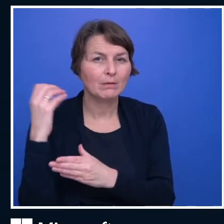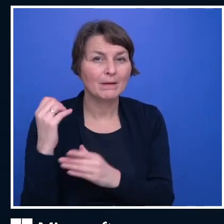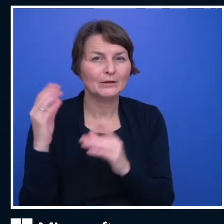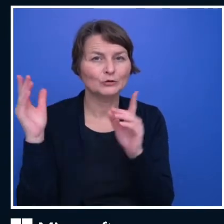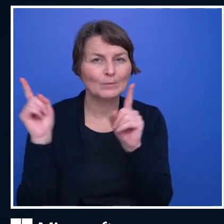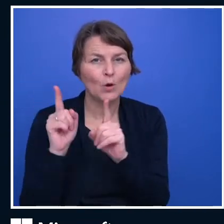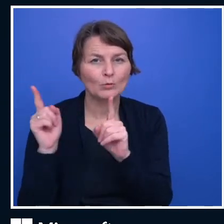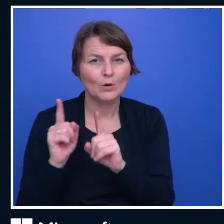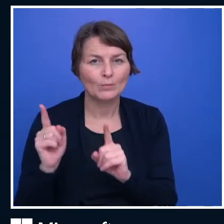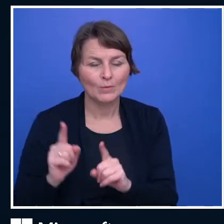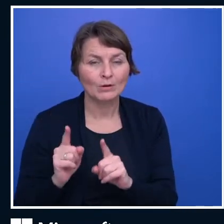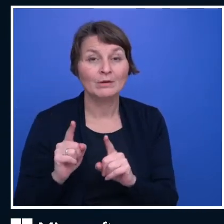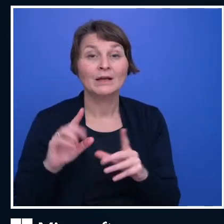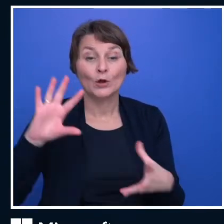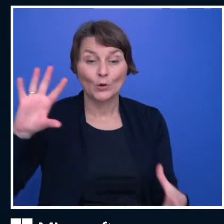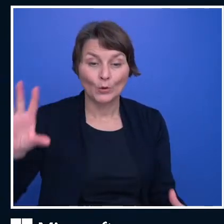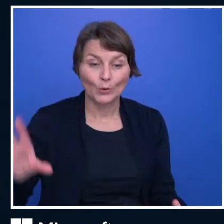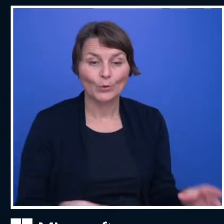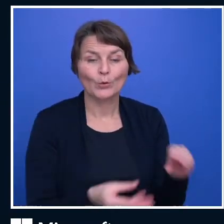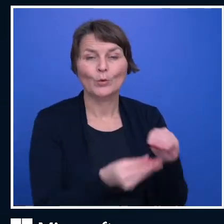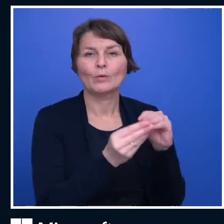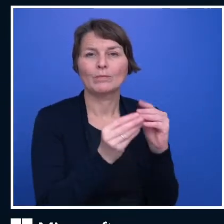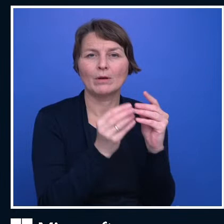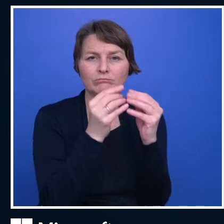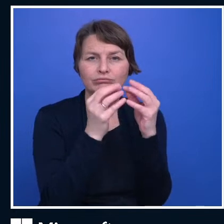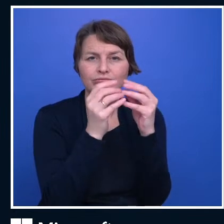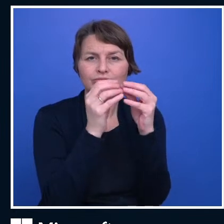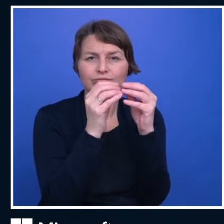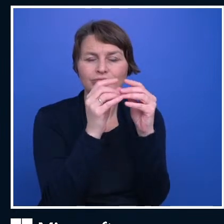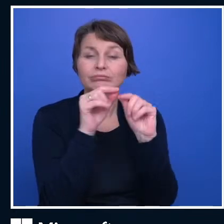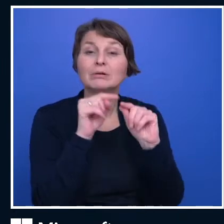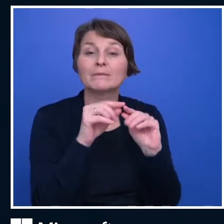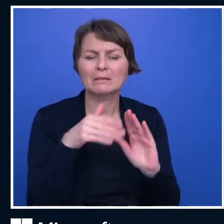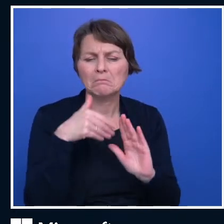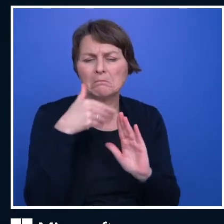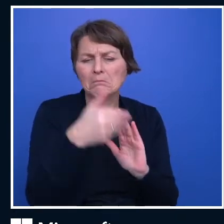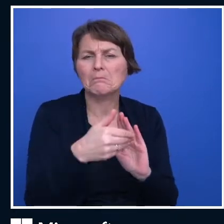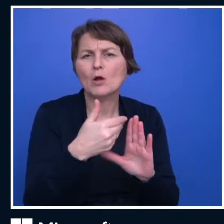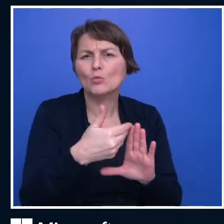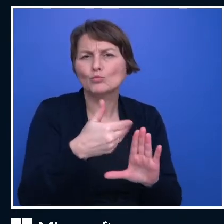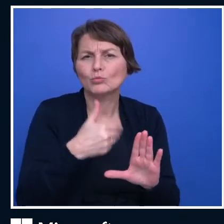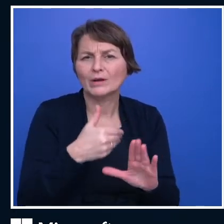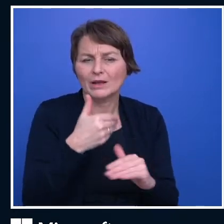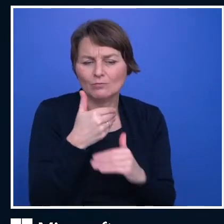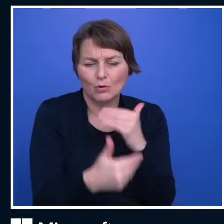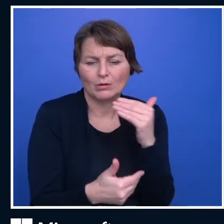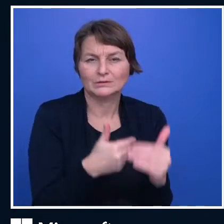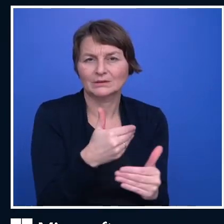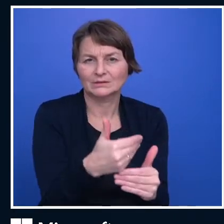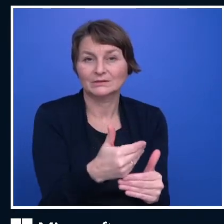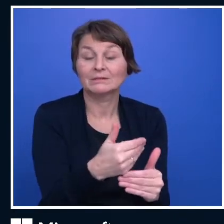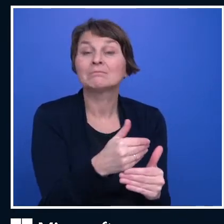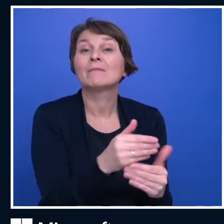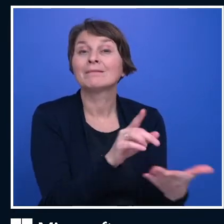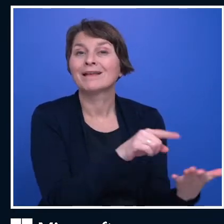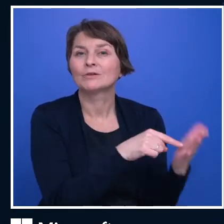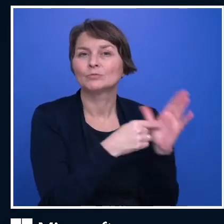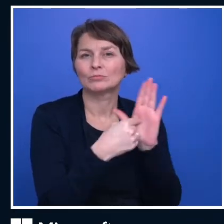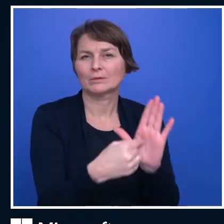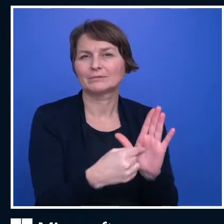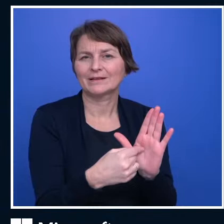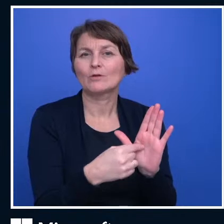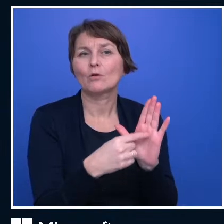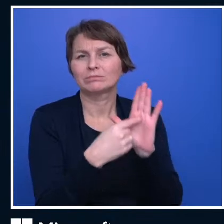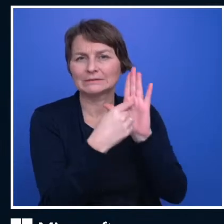our further preprocesses onto the sampled representations. So this is